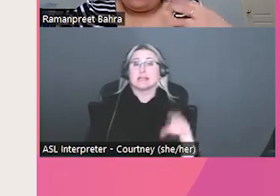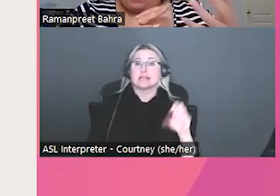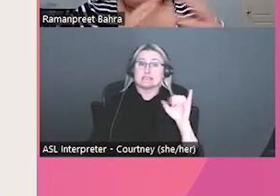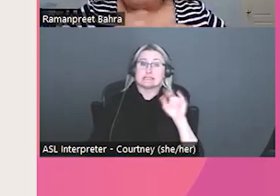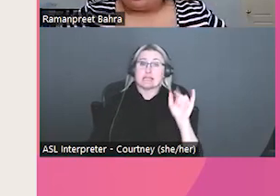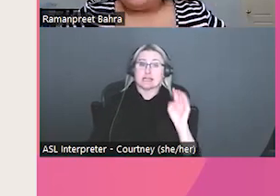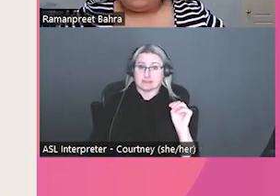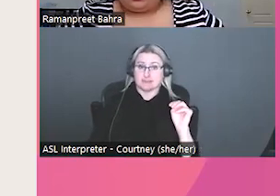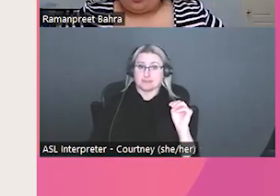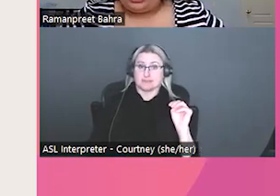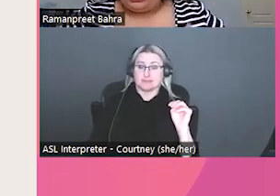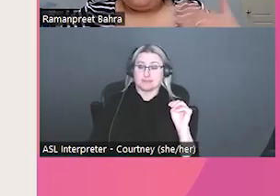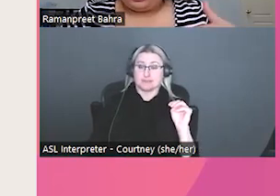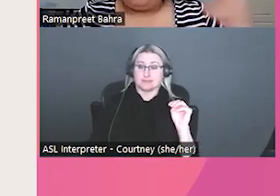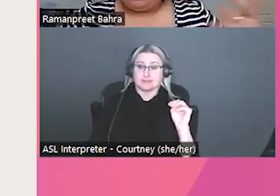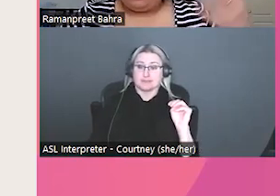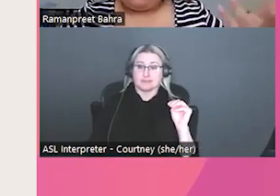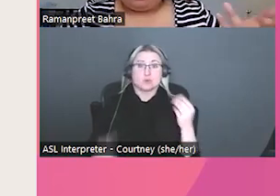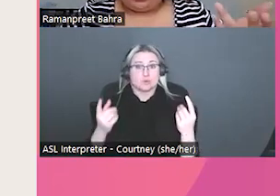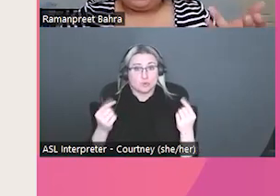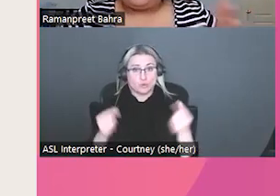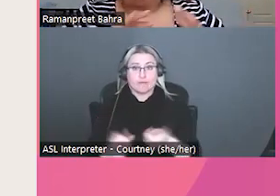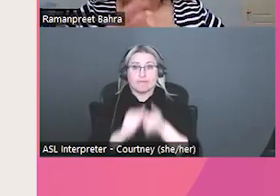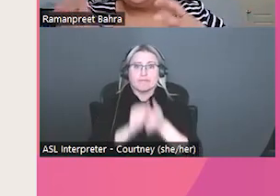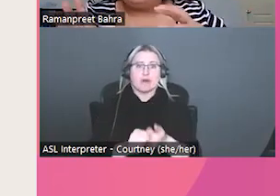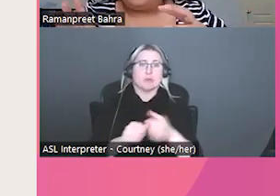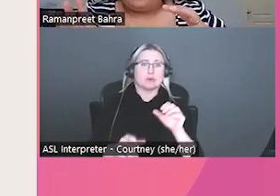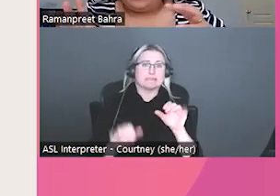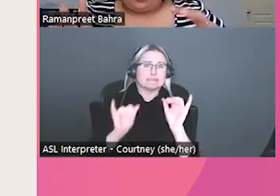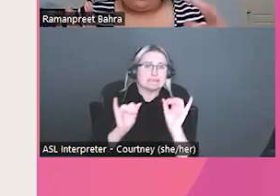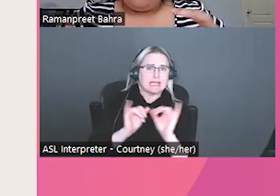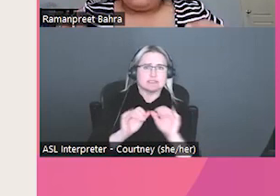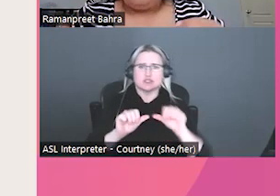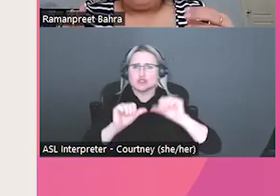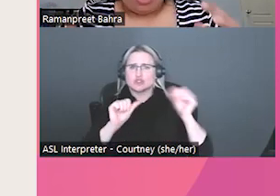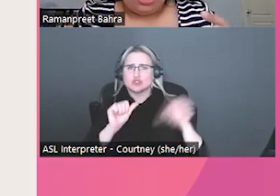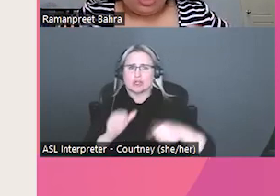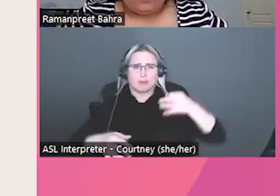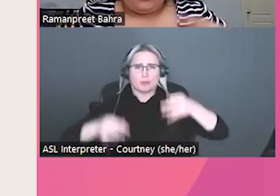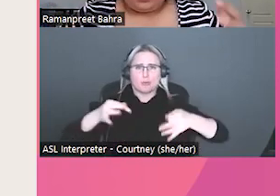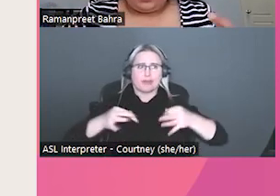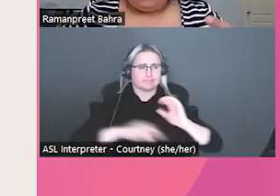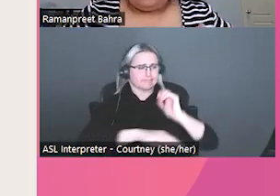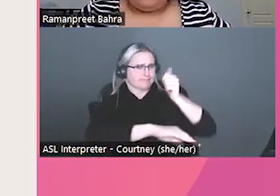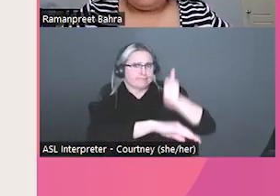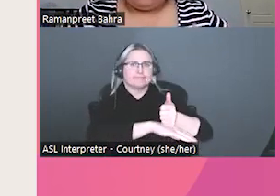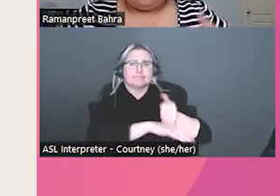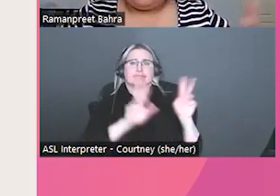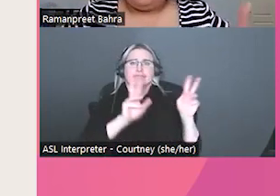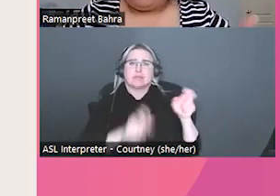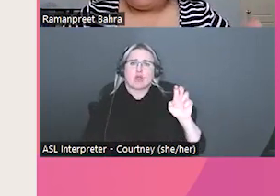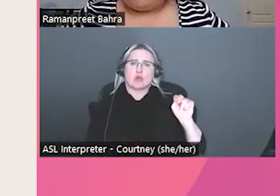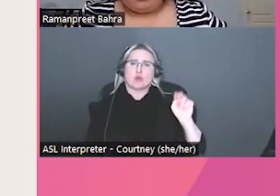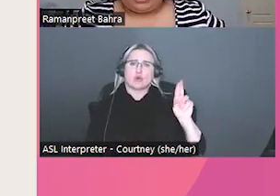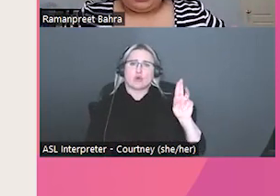also maps out bodies according to size, shape, and or weight and creates this normative model of thinness according